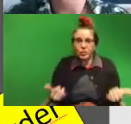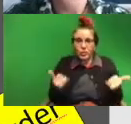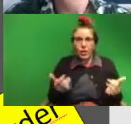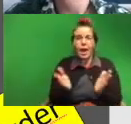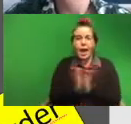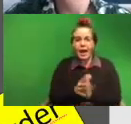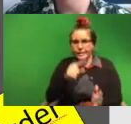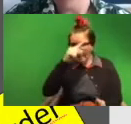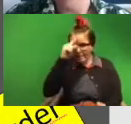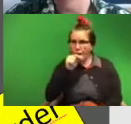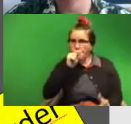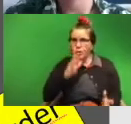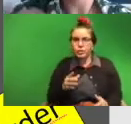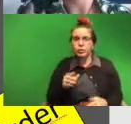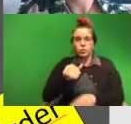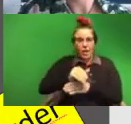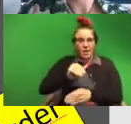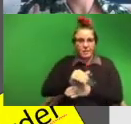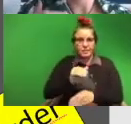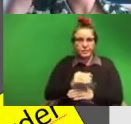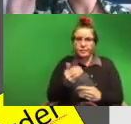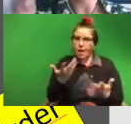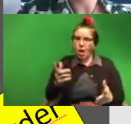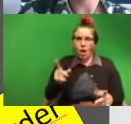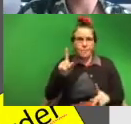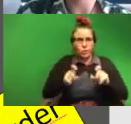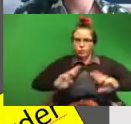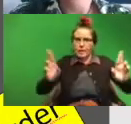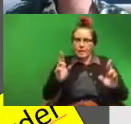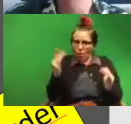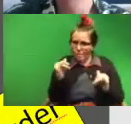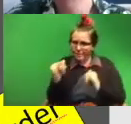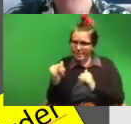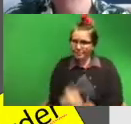Birder. Tonight, I already have my question. I hope you all do too.